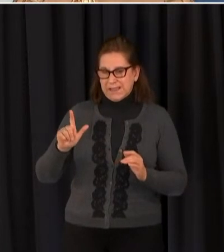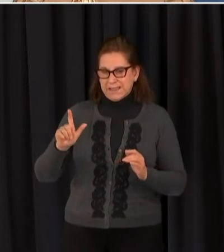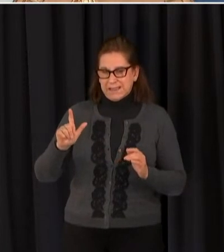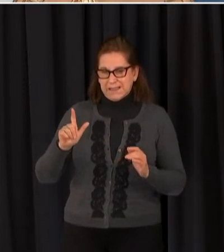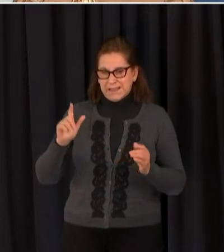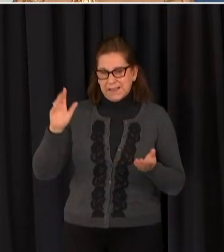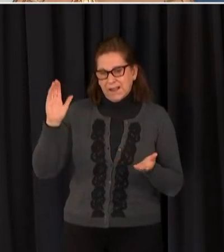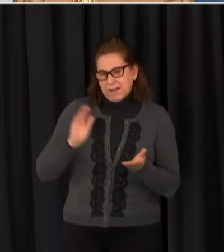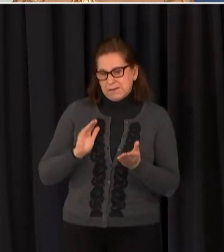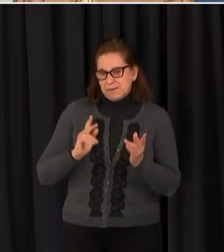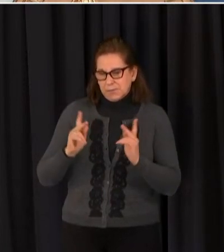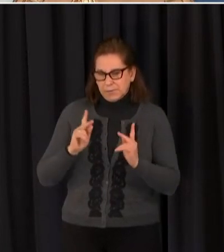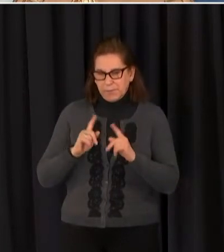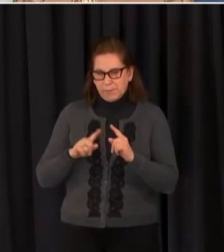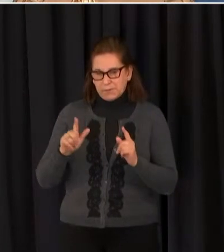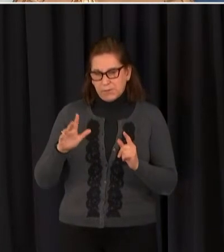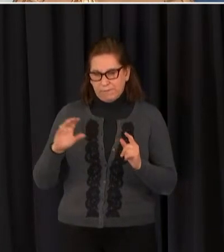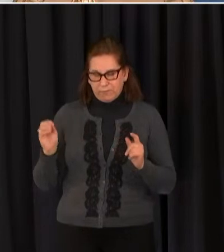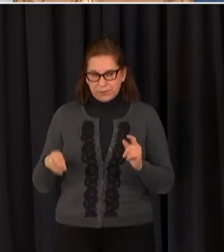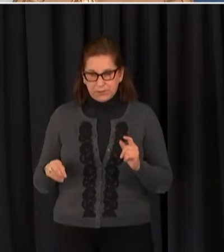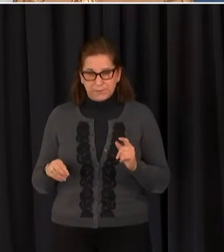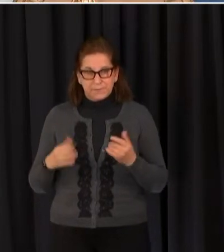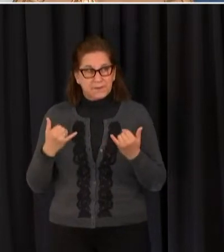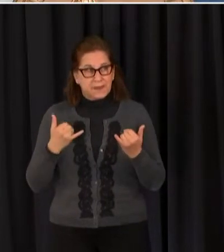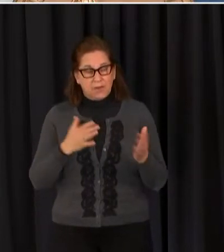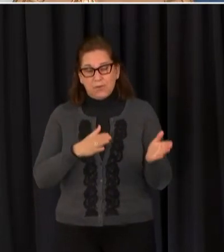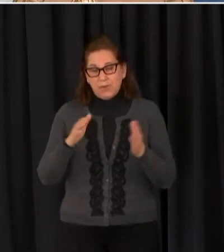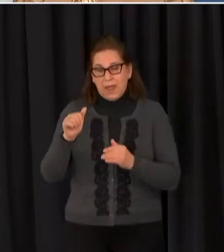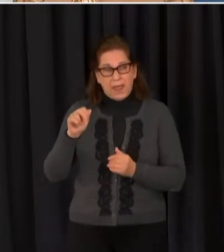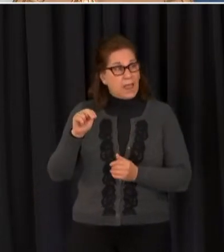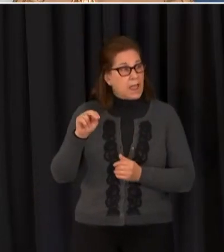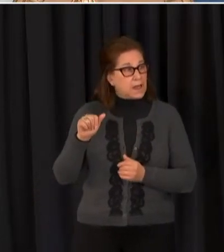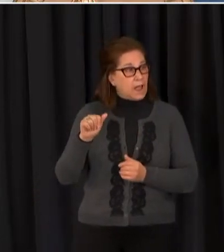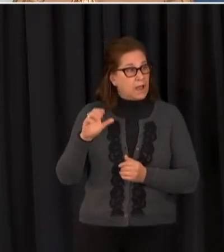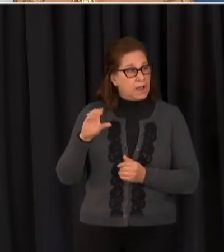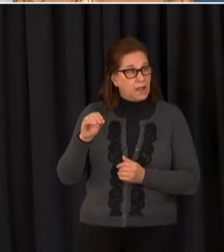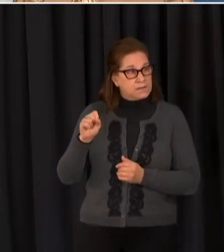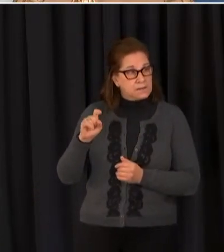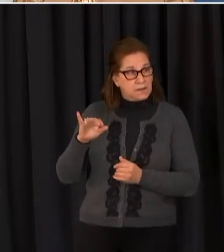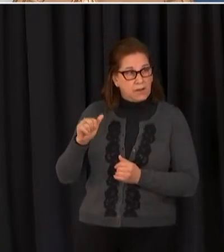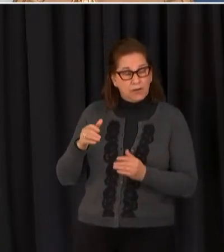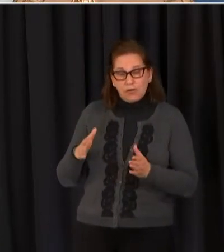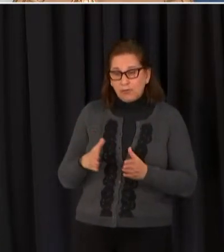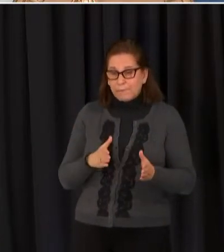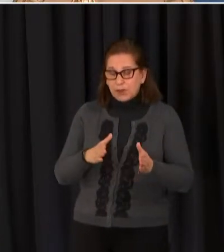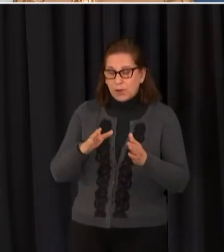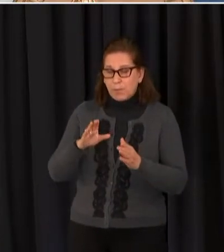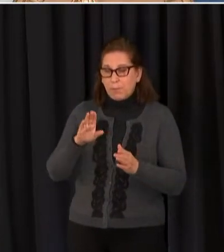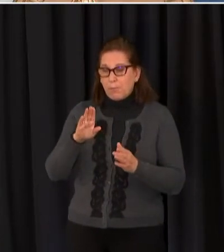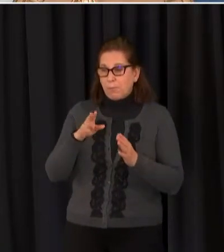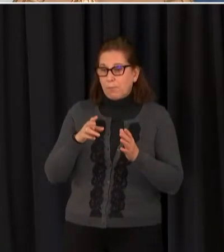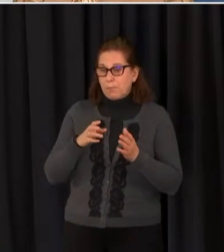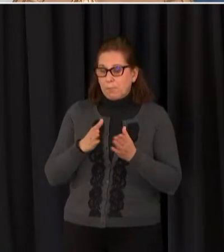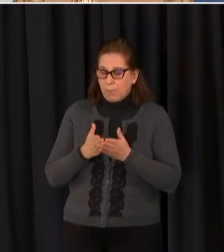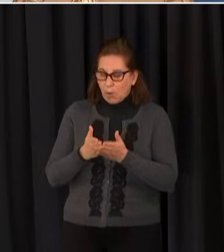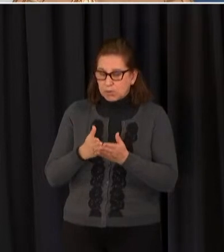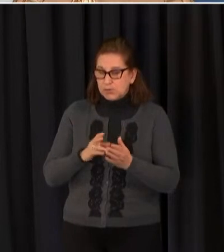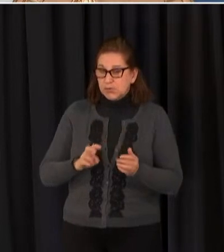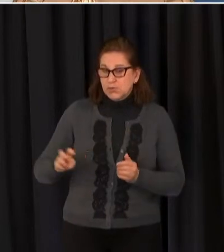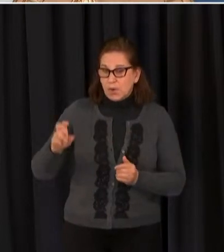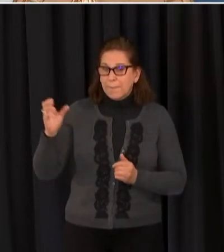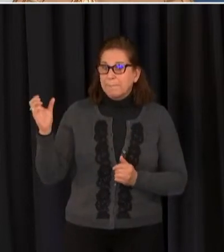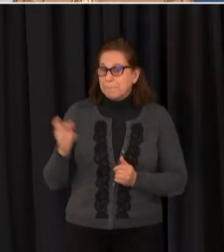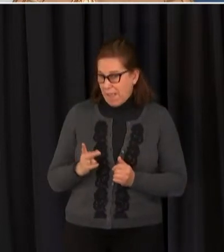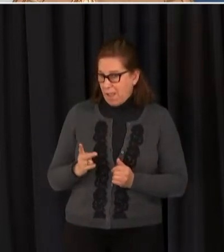Anacostia River boat tours will resume, and some of the safety protocols are limits